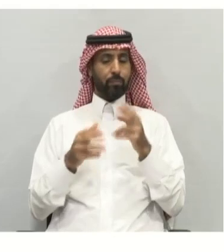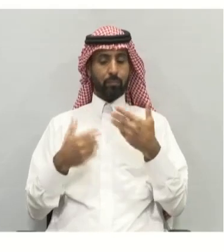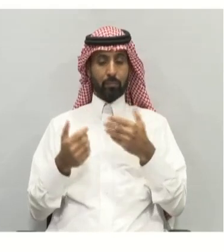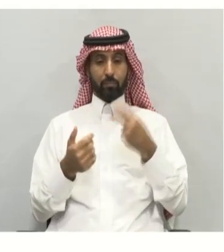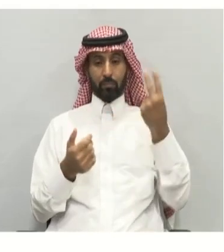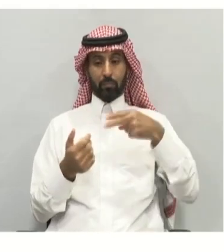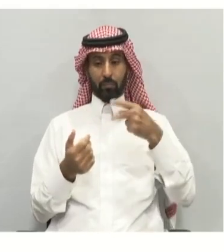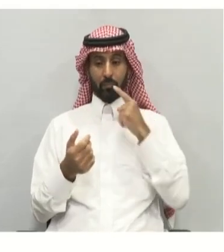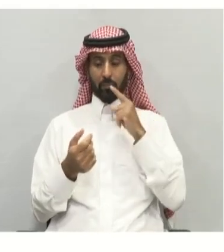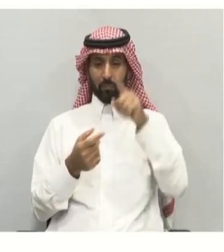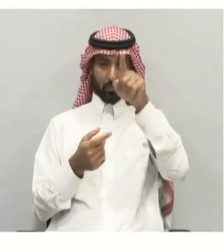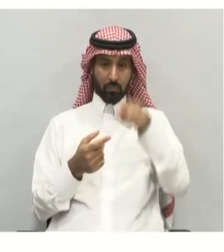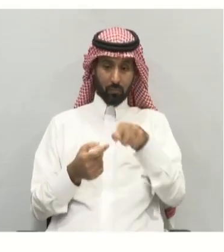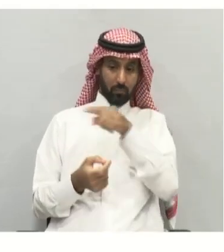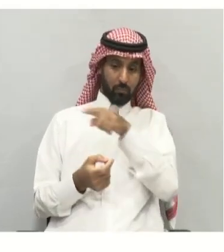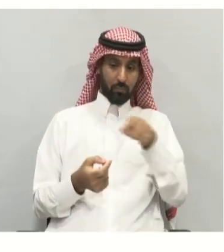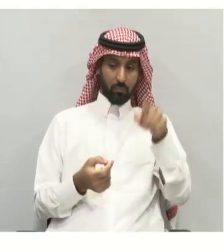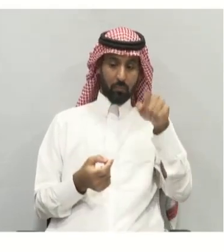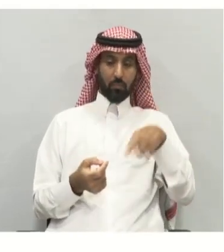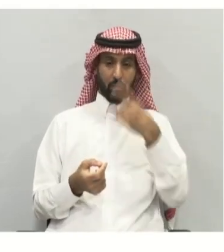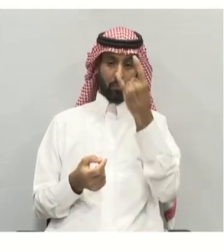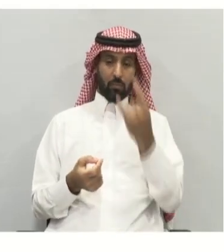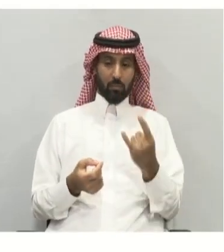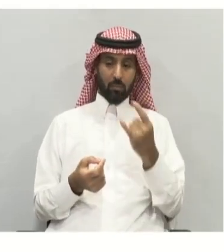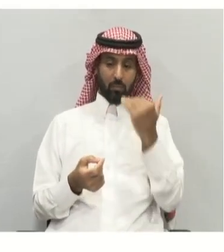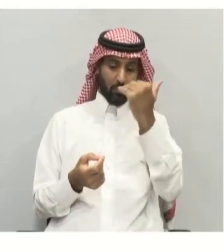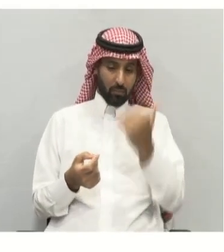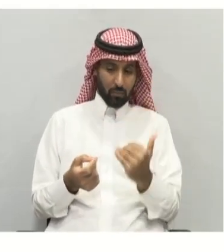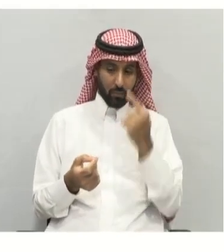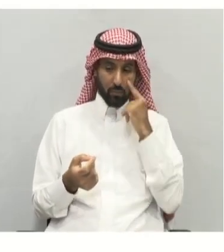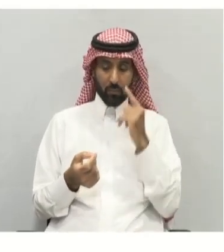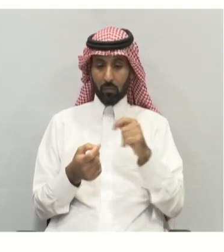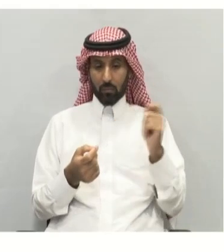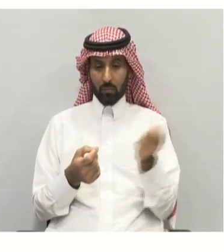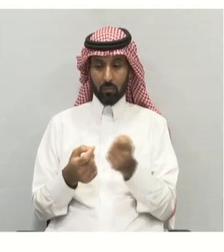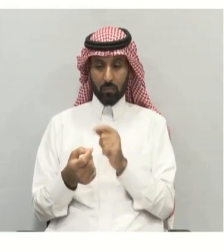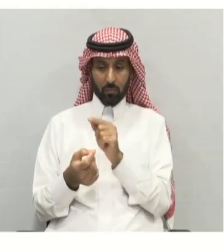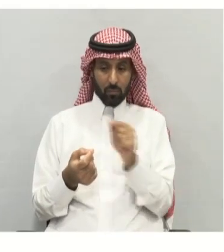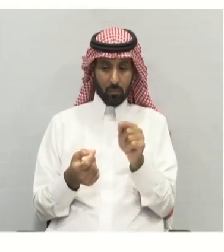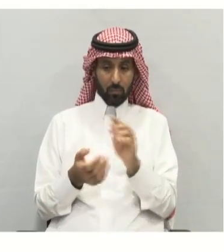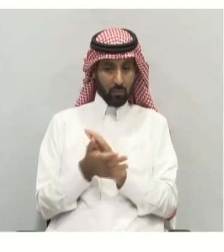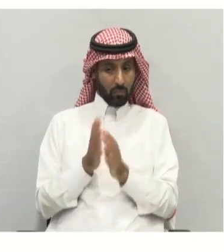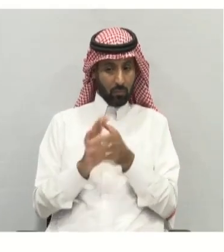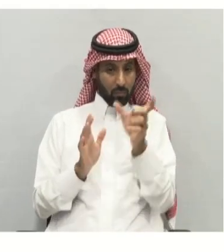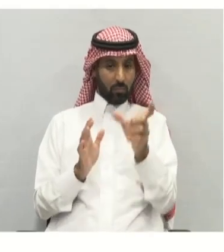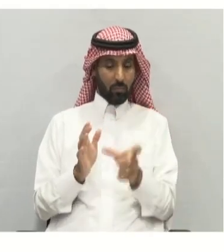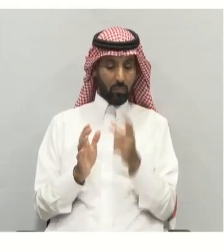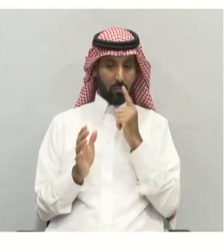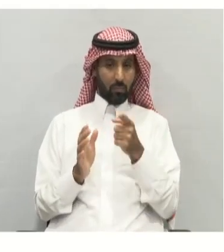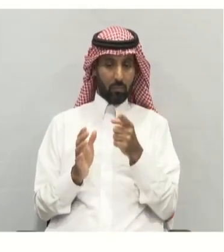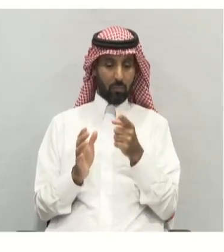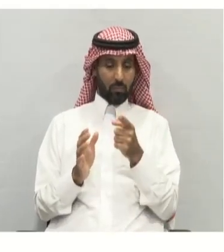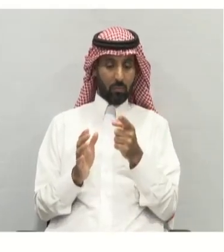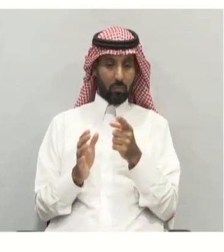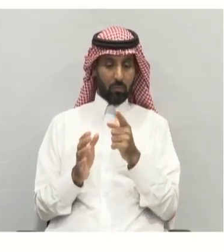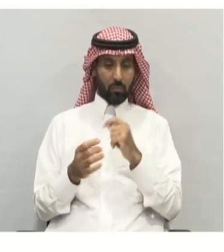words across, and 10 of them were down, to shade them with a pencil. And after you do this, what you need to do